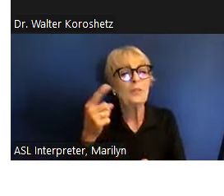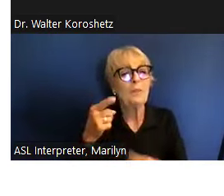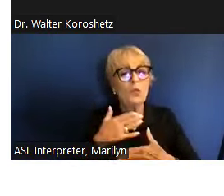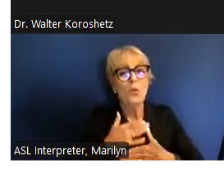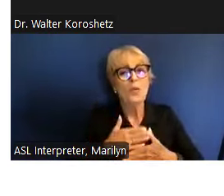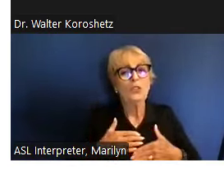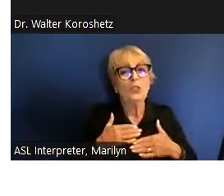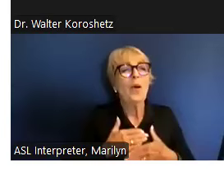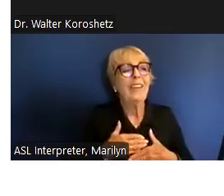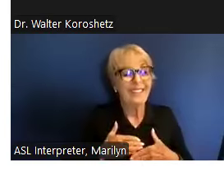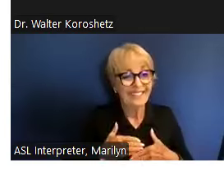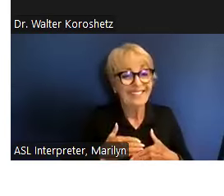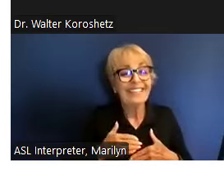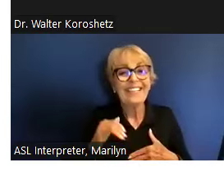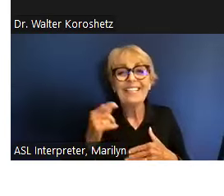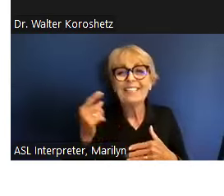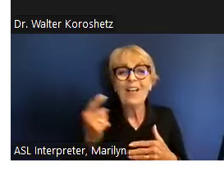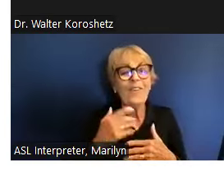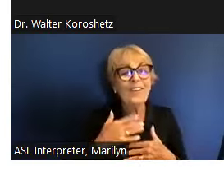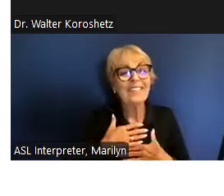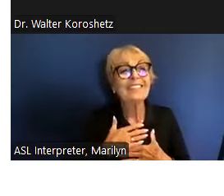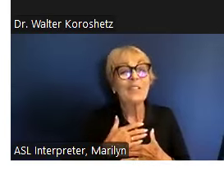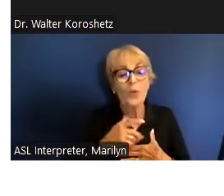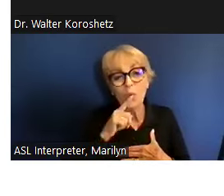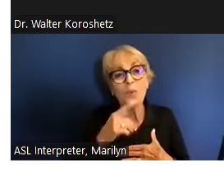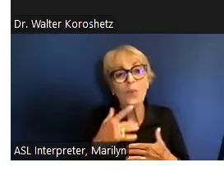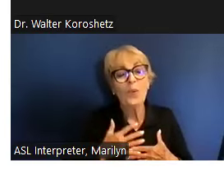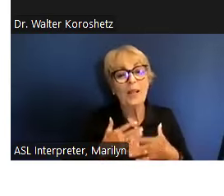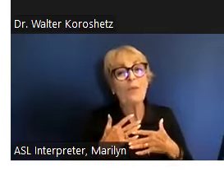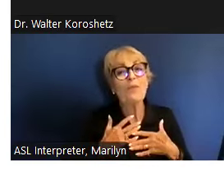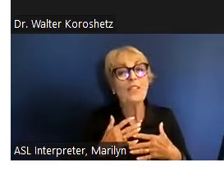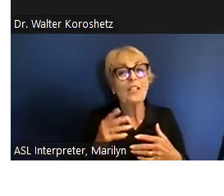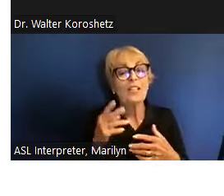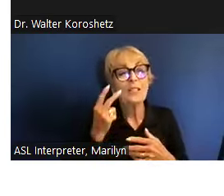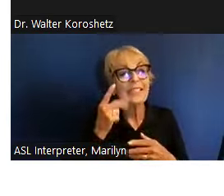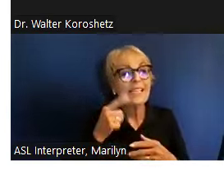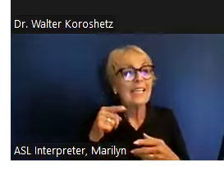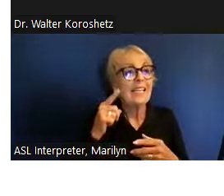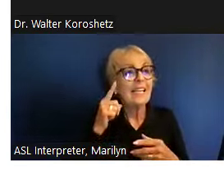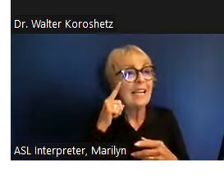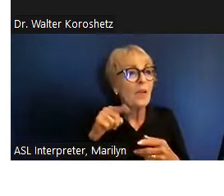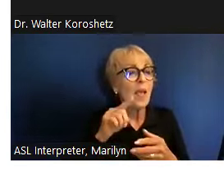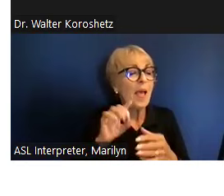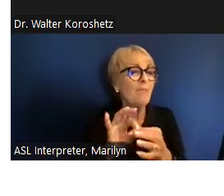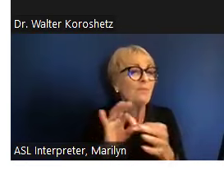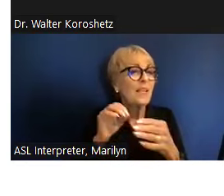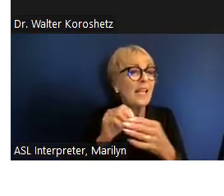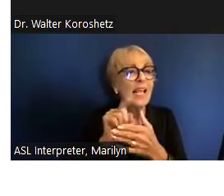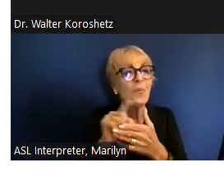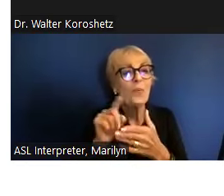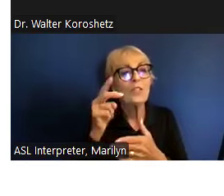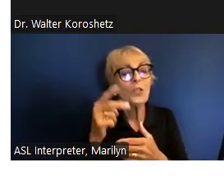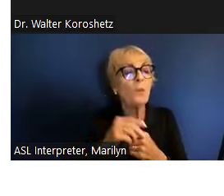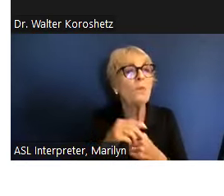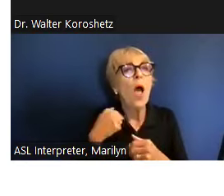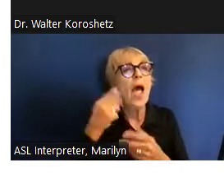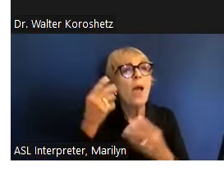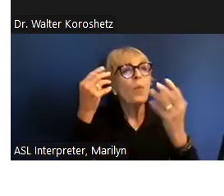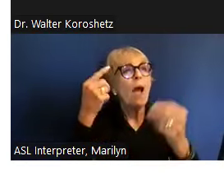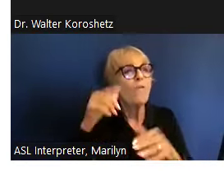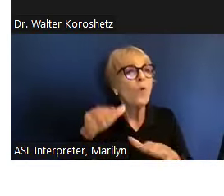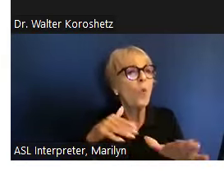is always refreshing to see and to hear them in week 2 sharing, I went out for a walk, or I got my nails